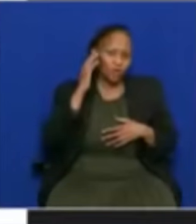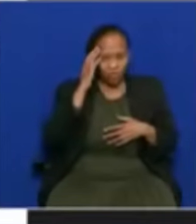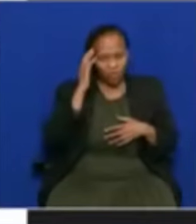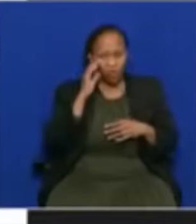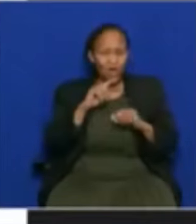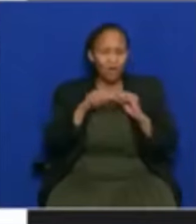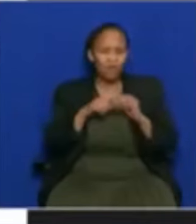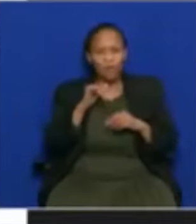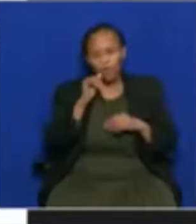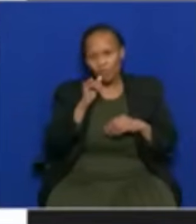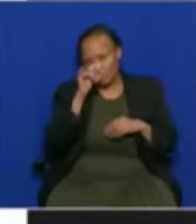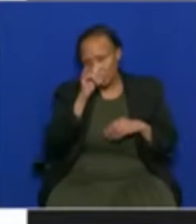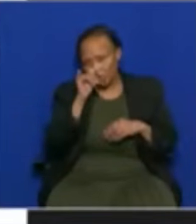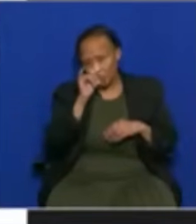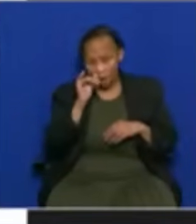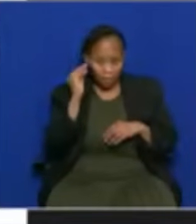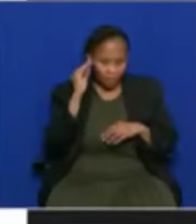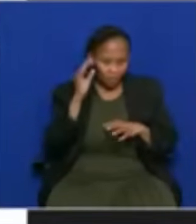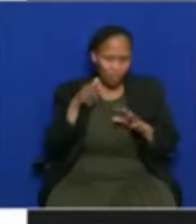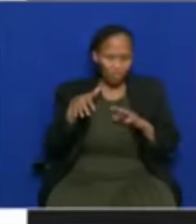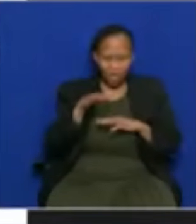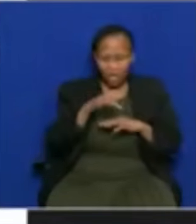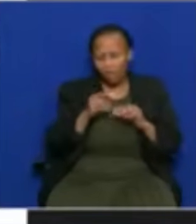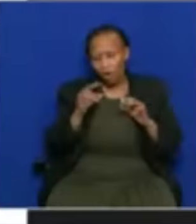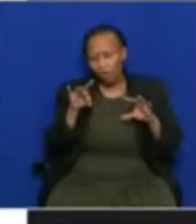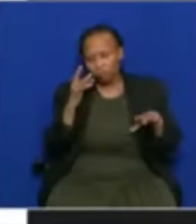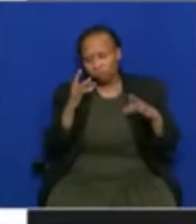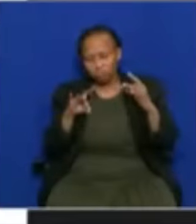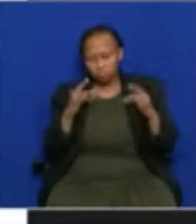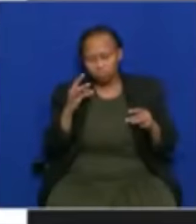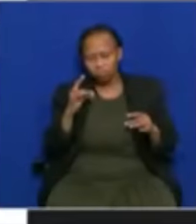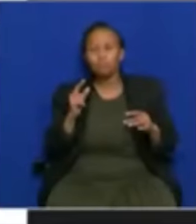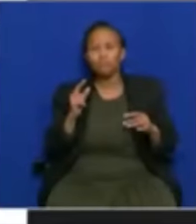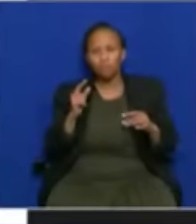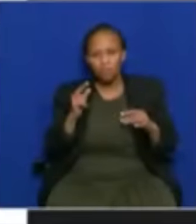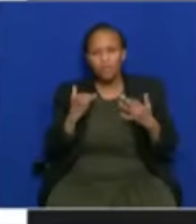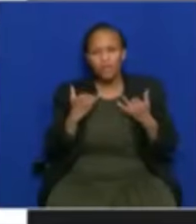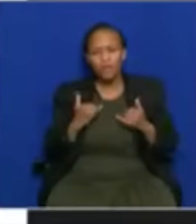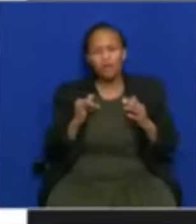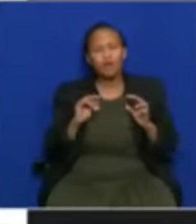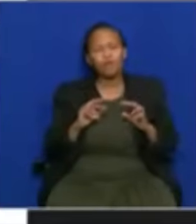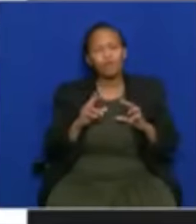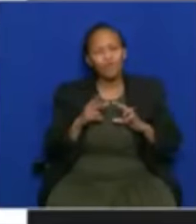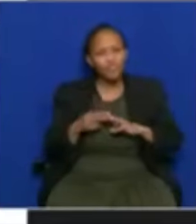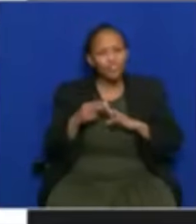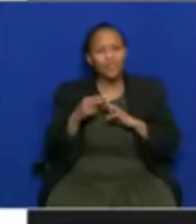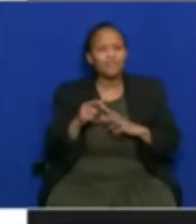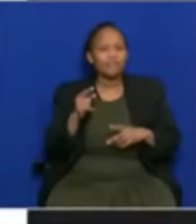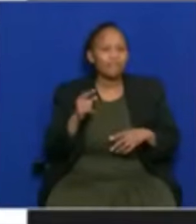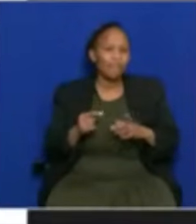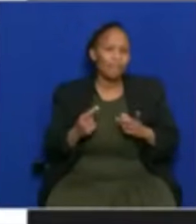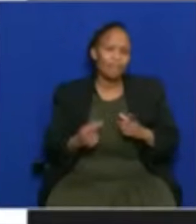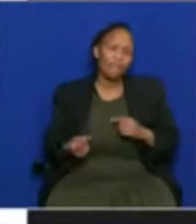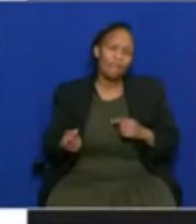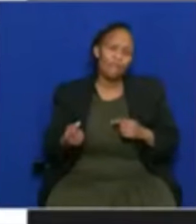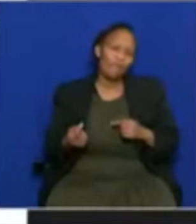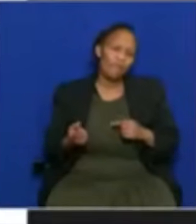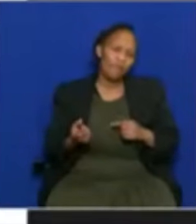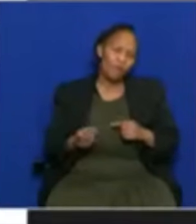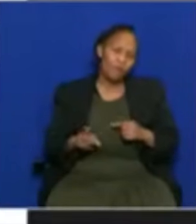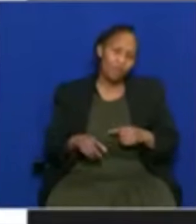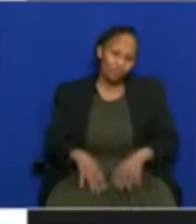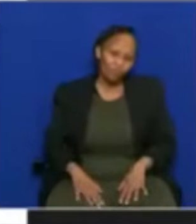covert operations of this unit. So, to take issue or to reason as you do